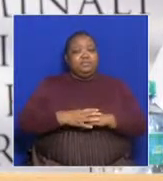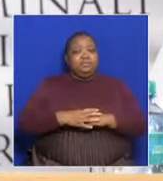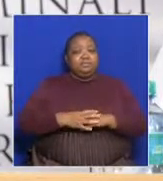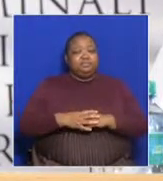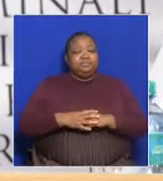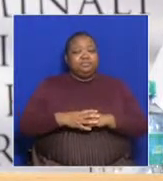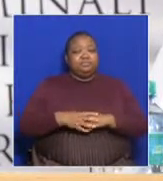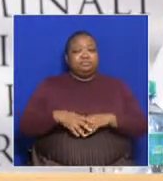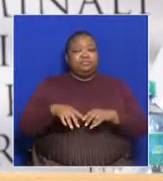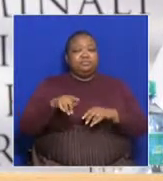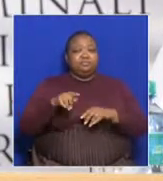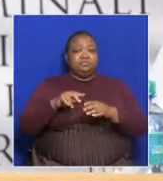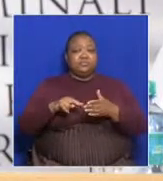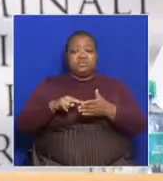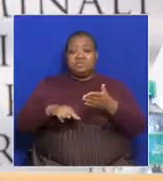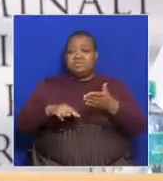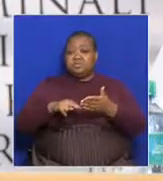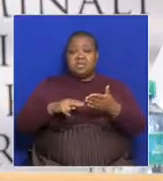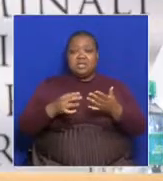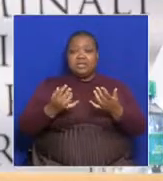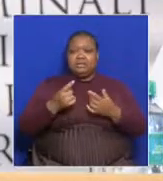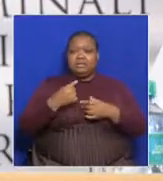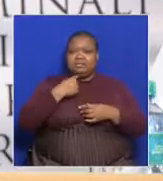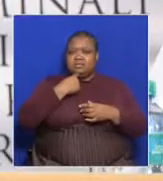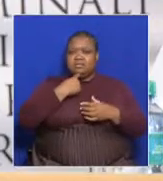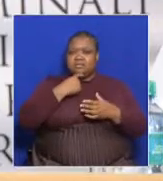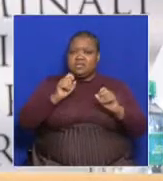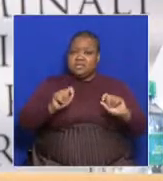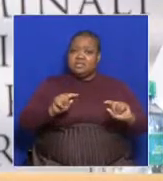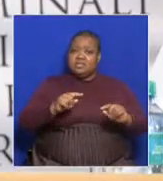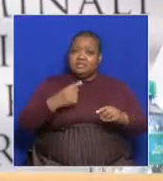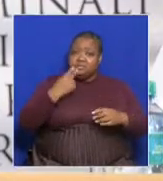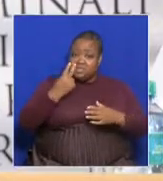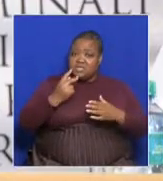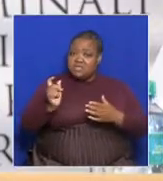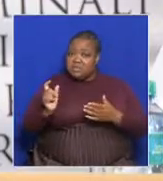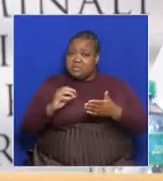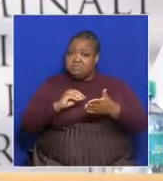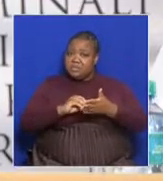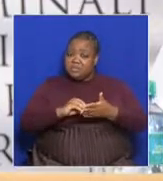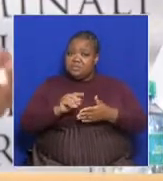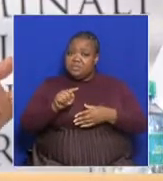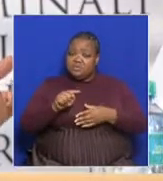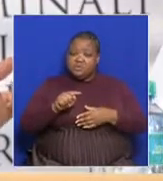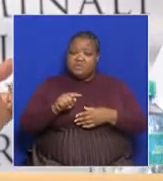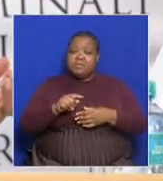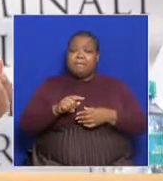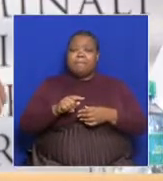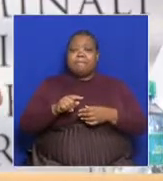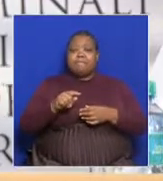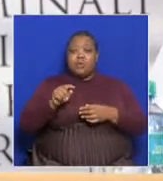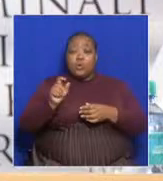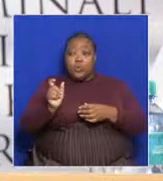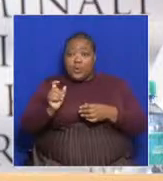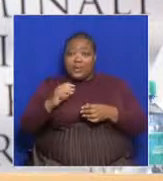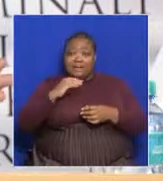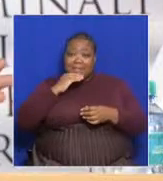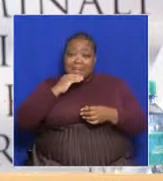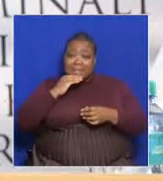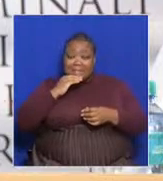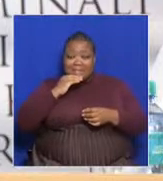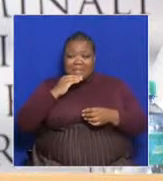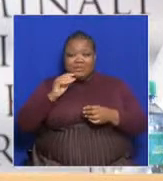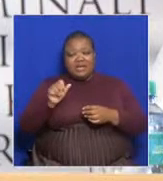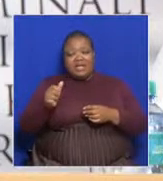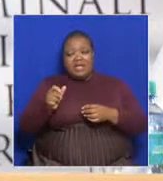read, but now you have read it for yourself and you see it says that. You are explaining that you didn't mean deduced. Yes. You probably intended to use another word. Yes. So